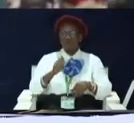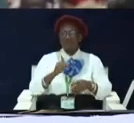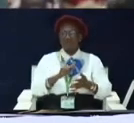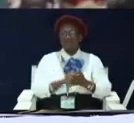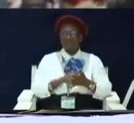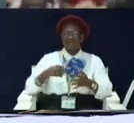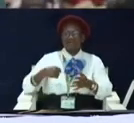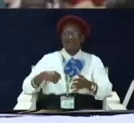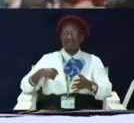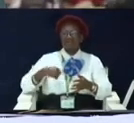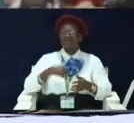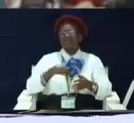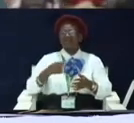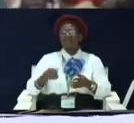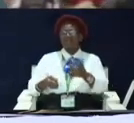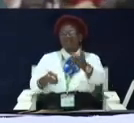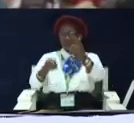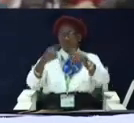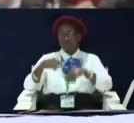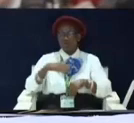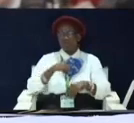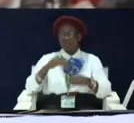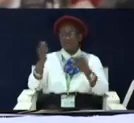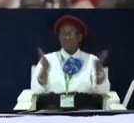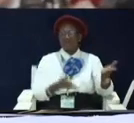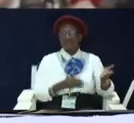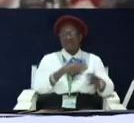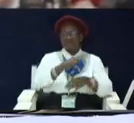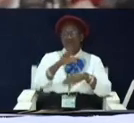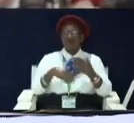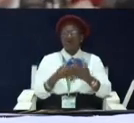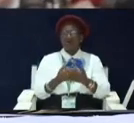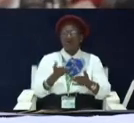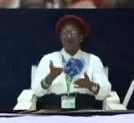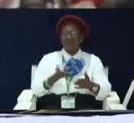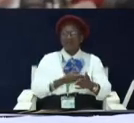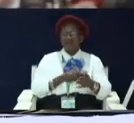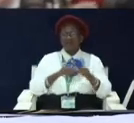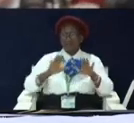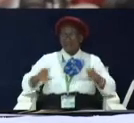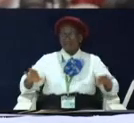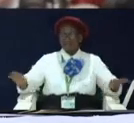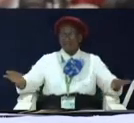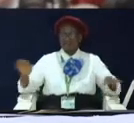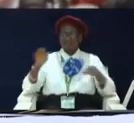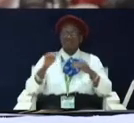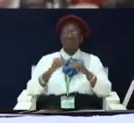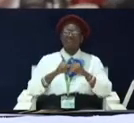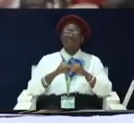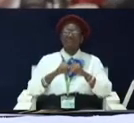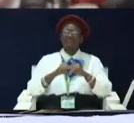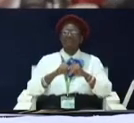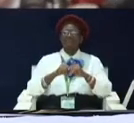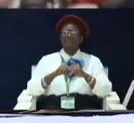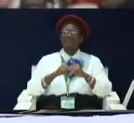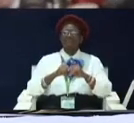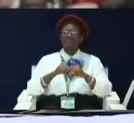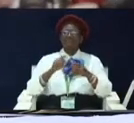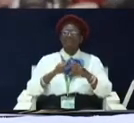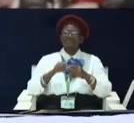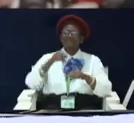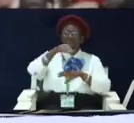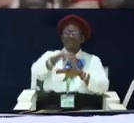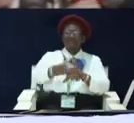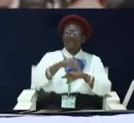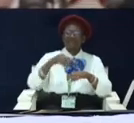bring all our children. You know, e je ri daju pe a wa asiko gbogbo awon omo wa dani. Tonight we're talking